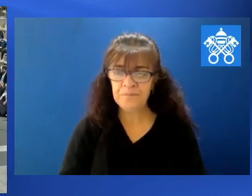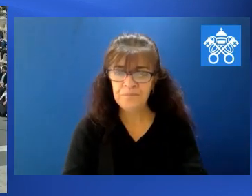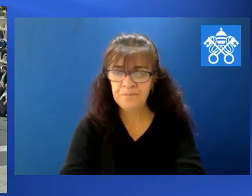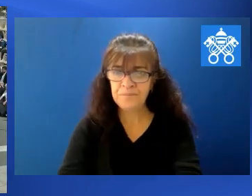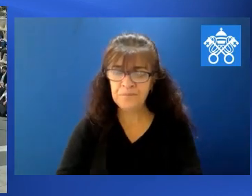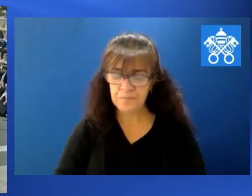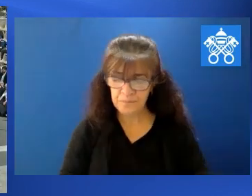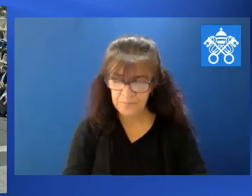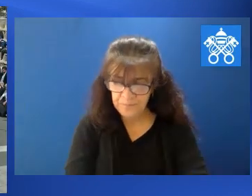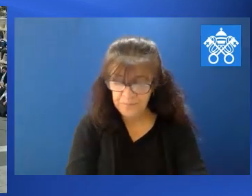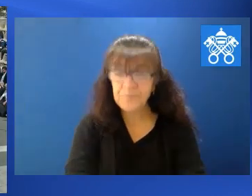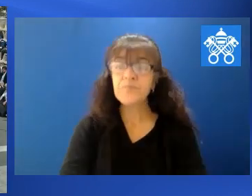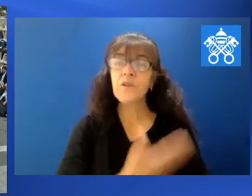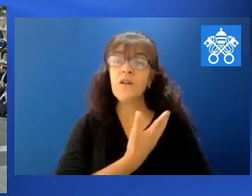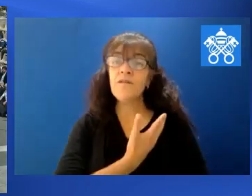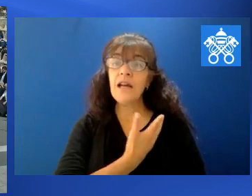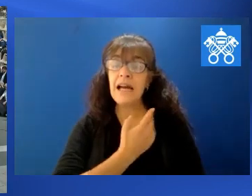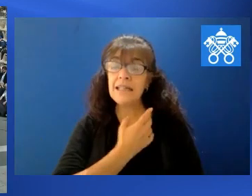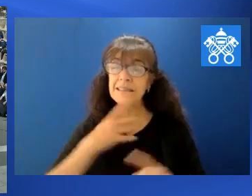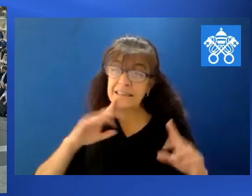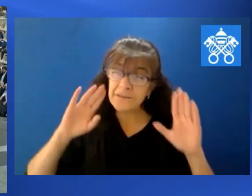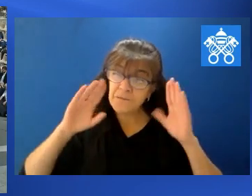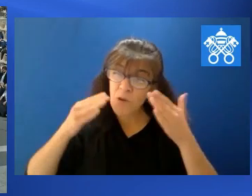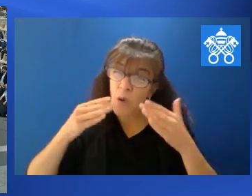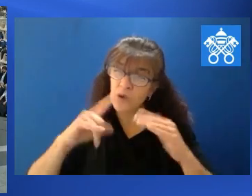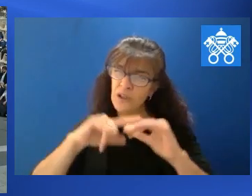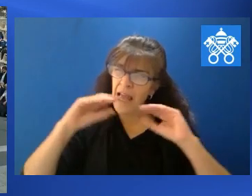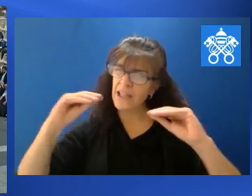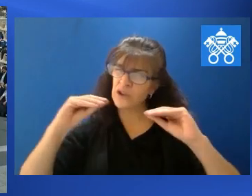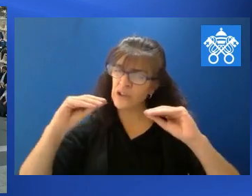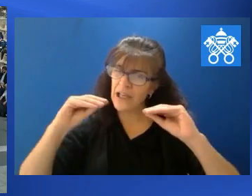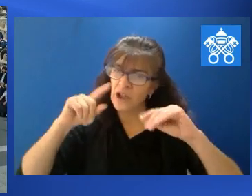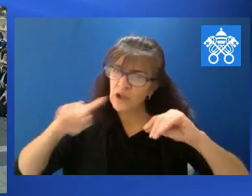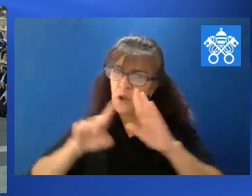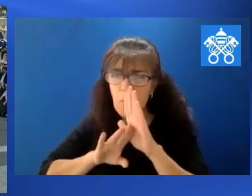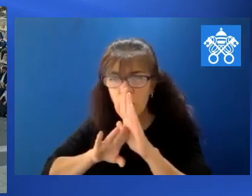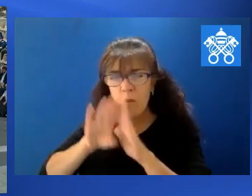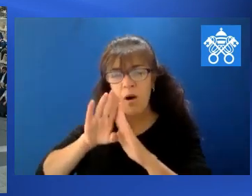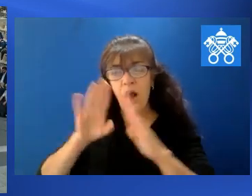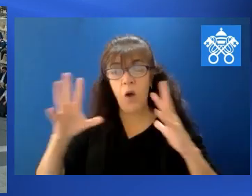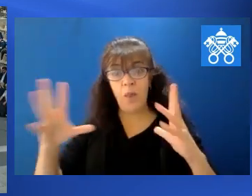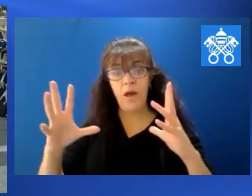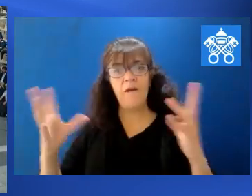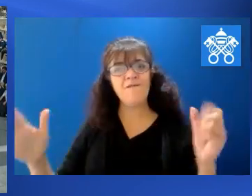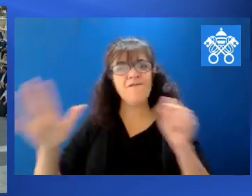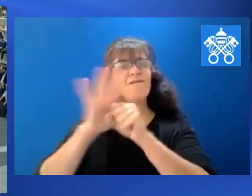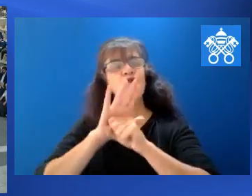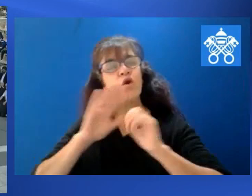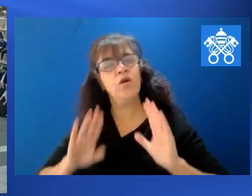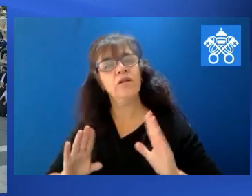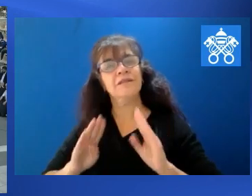Pope Francis highlighted that education should always promote the integral development of the person, both as an individual and as a member of the